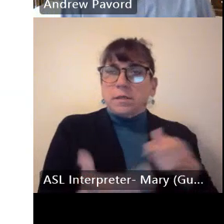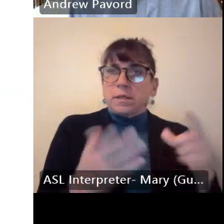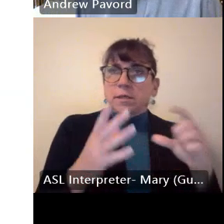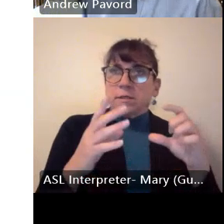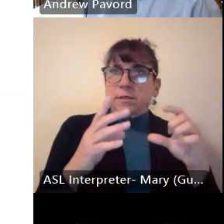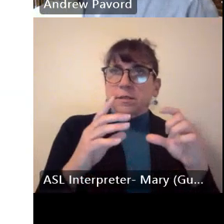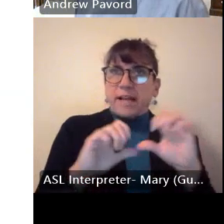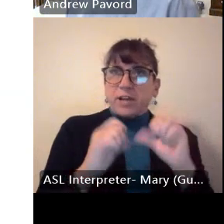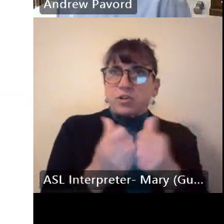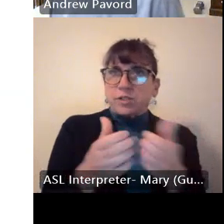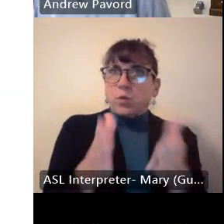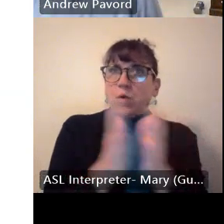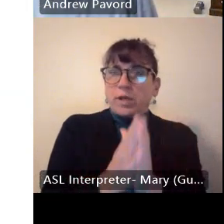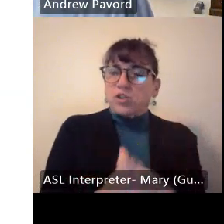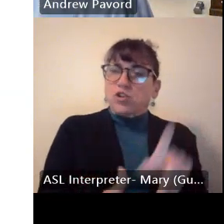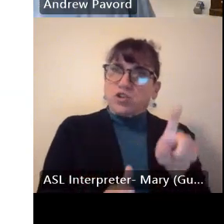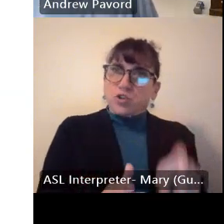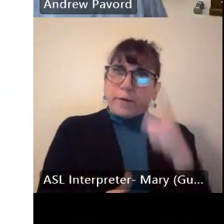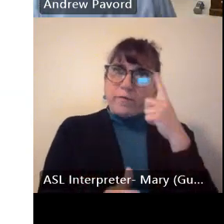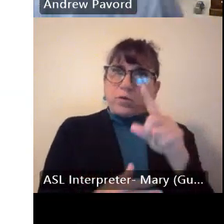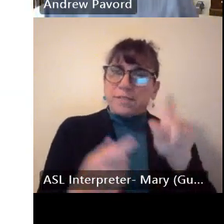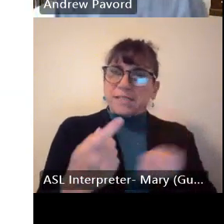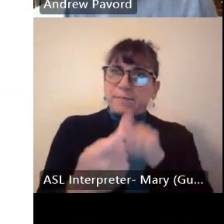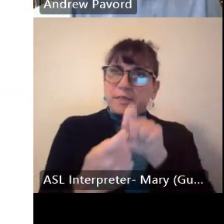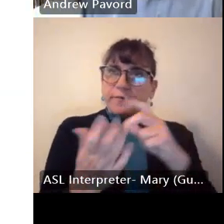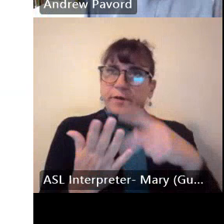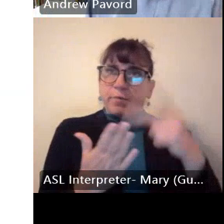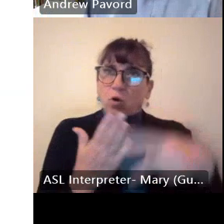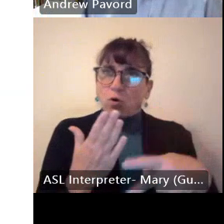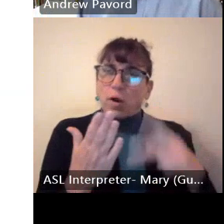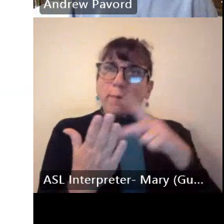agency request should be for a particular program or project.